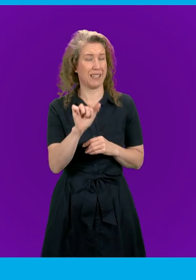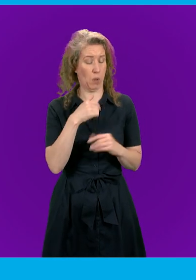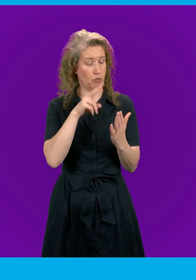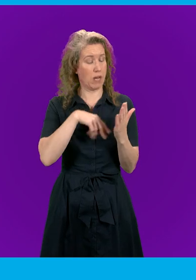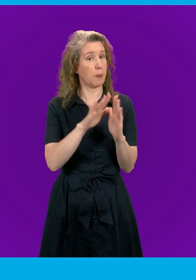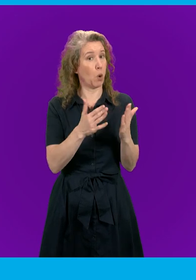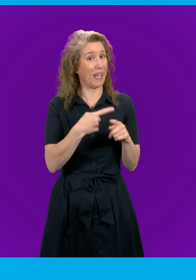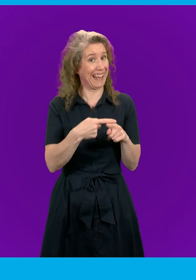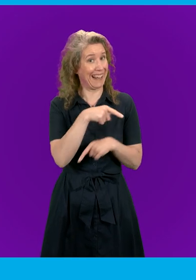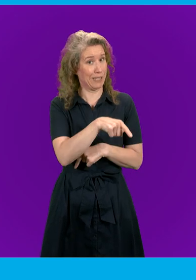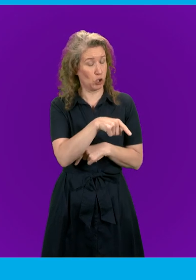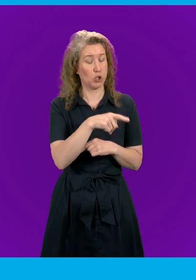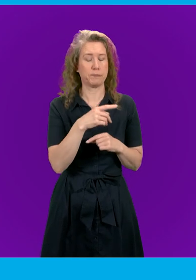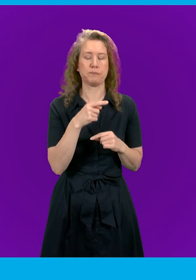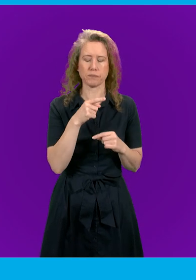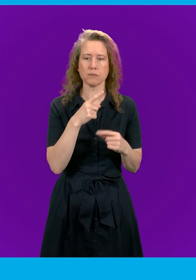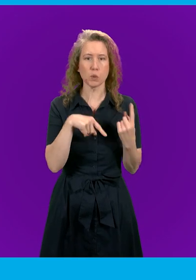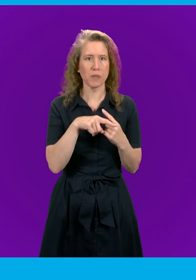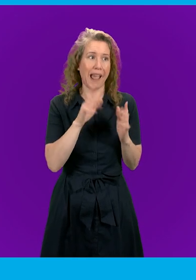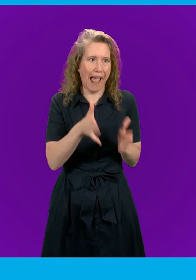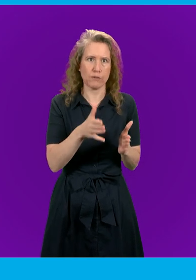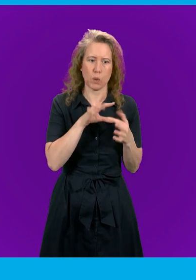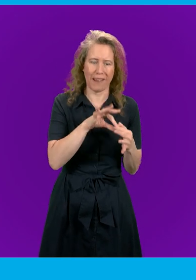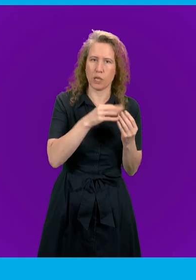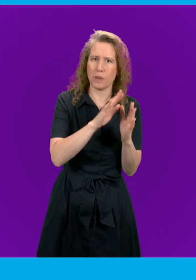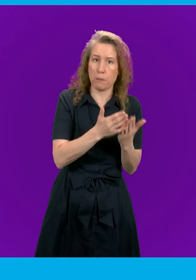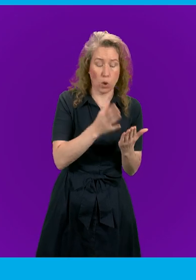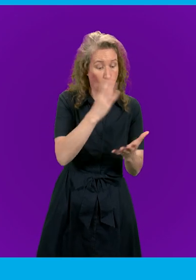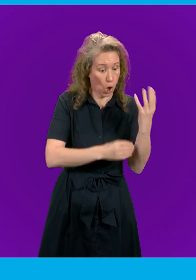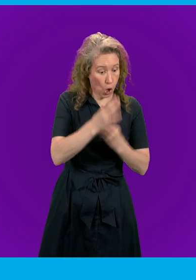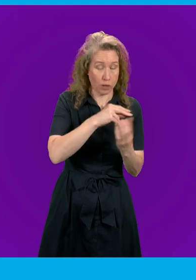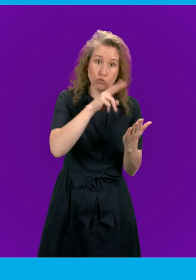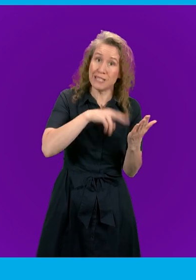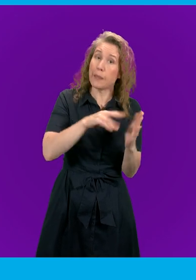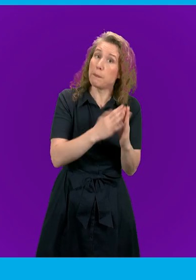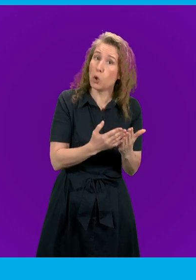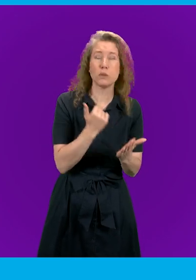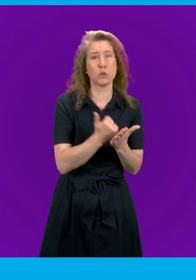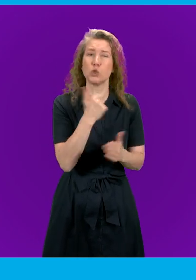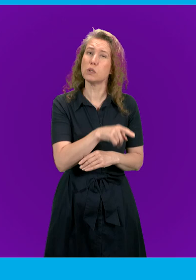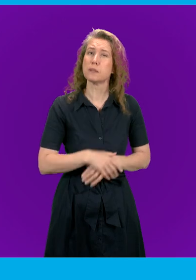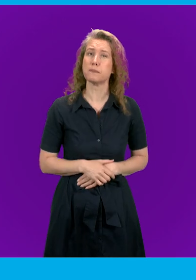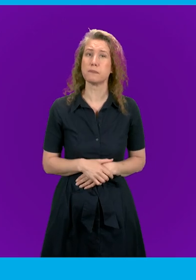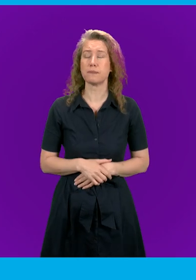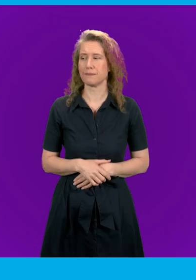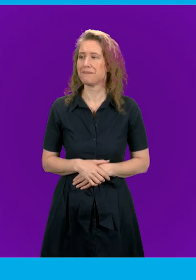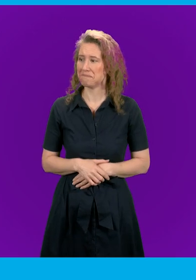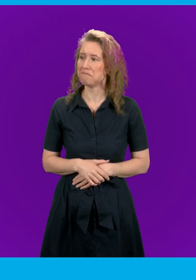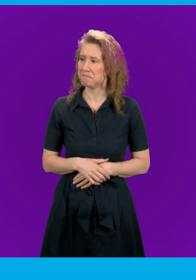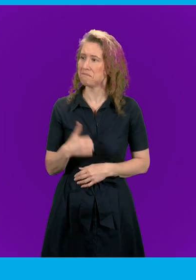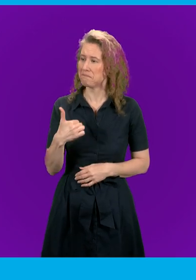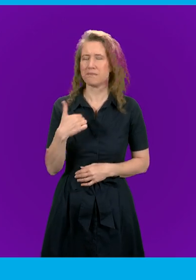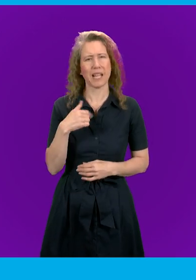in English, so it meant that people had to engage and they learnt a lot from just reading the book, so it was good. Around it. Okay, yeah, this seems like a